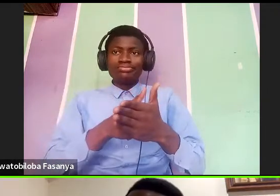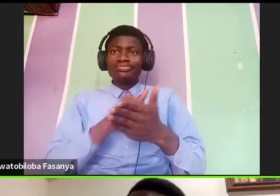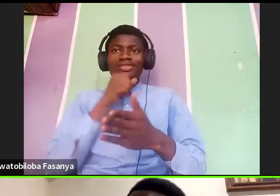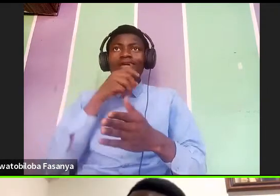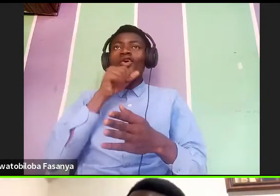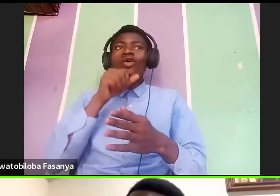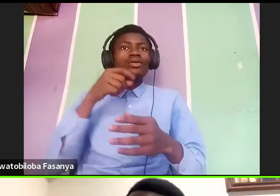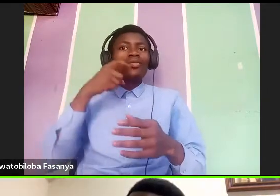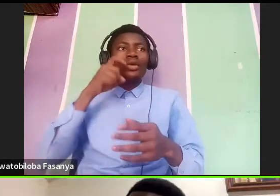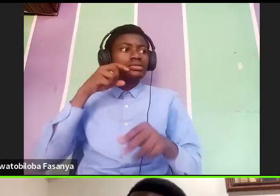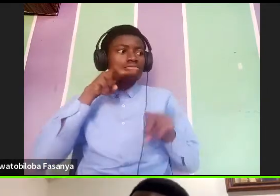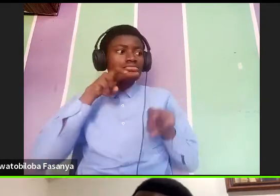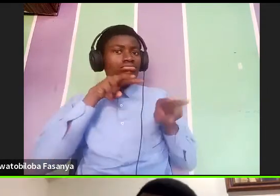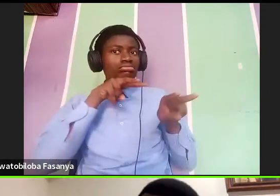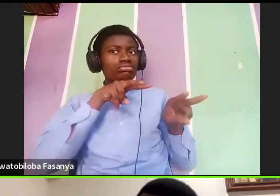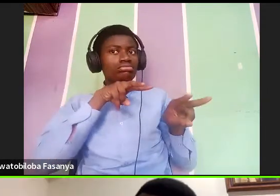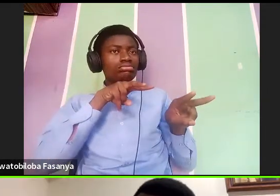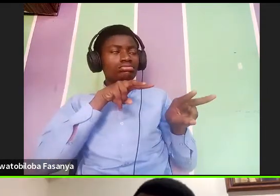before,